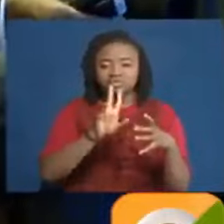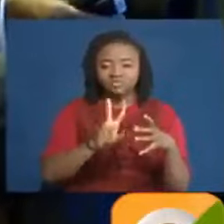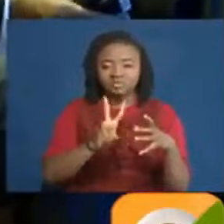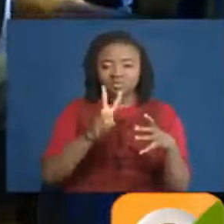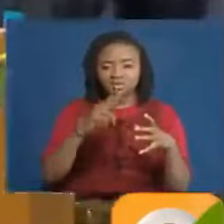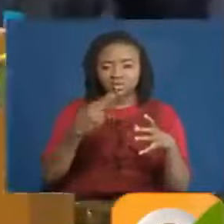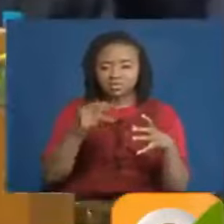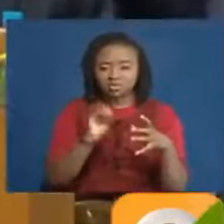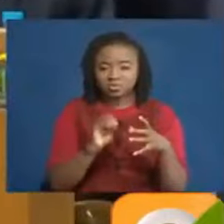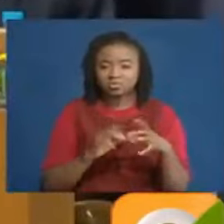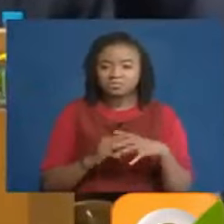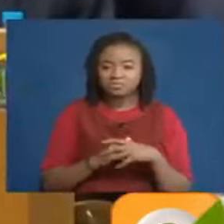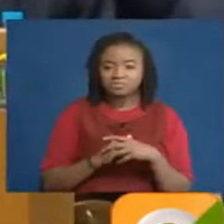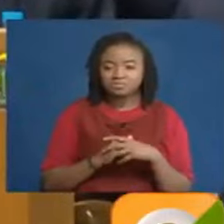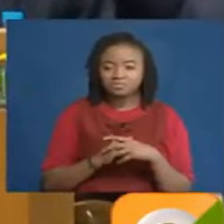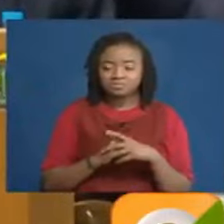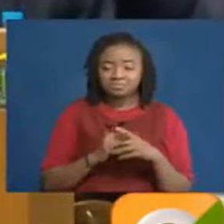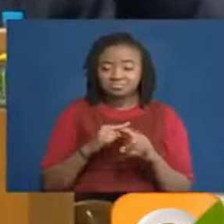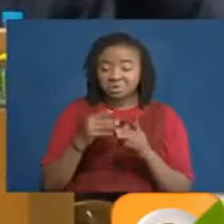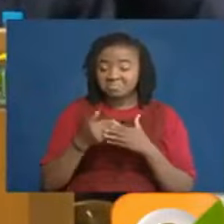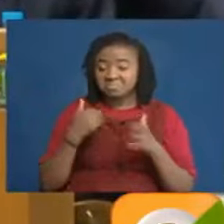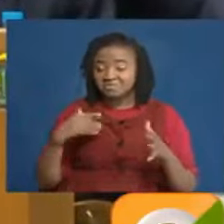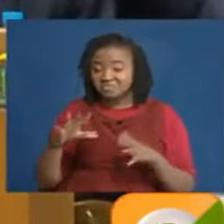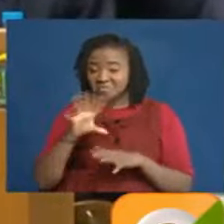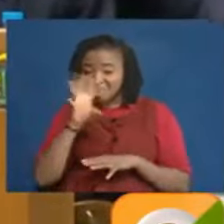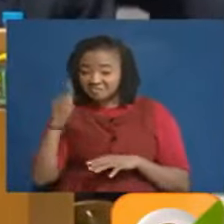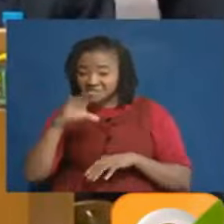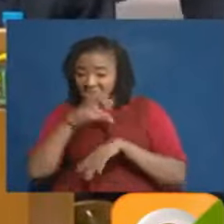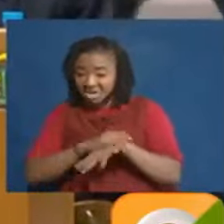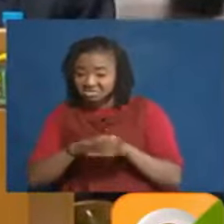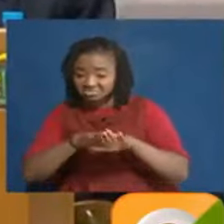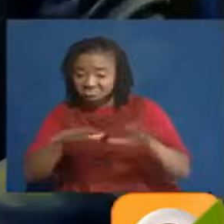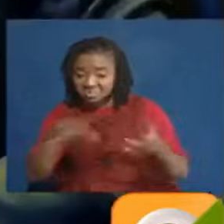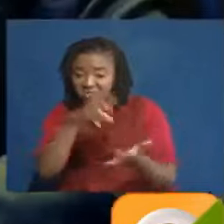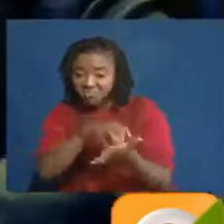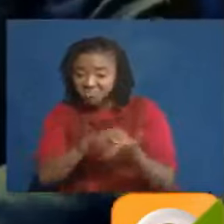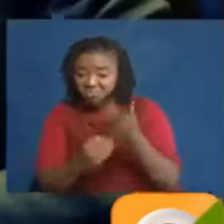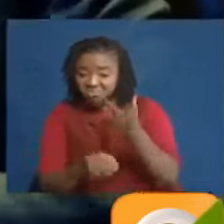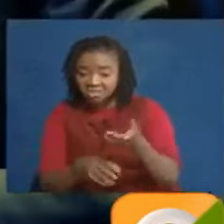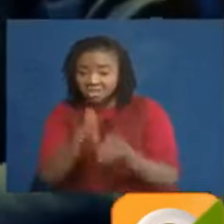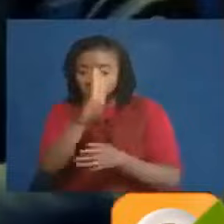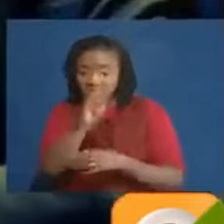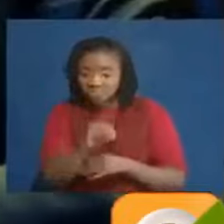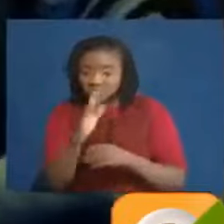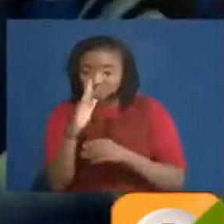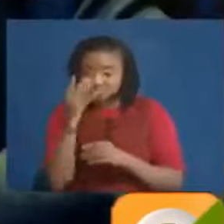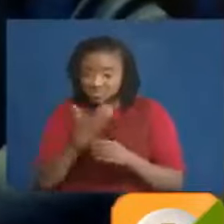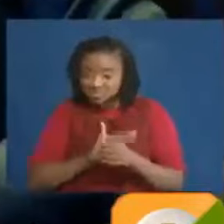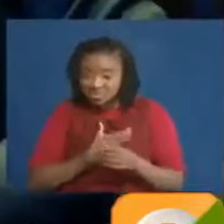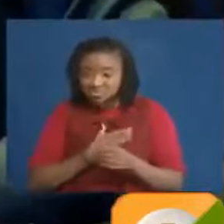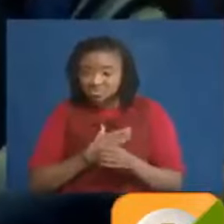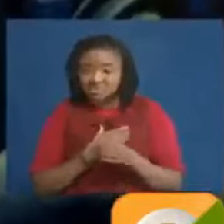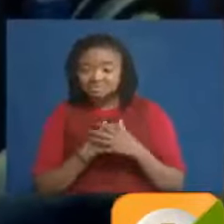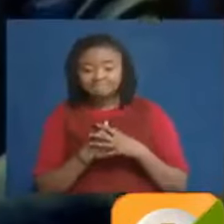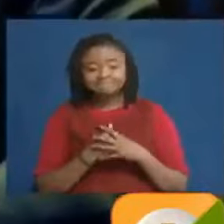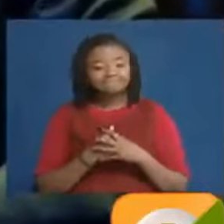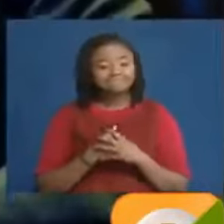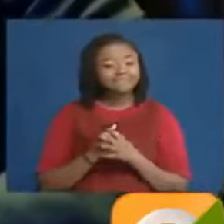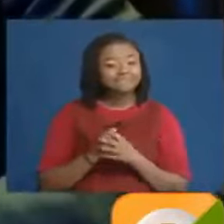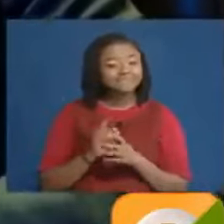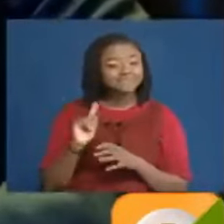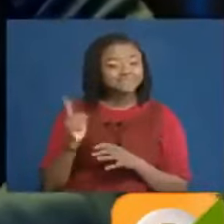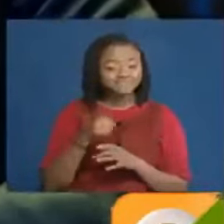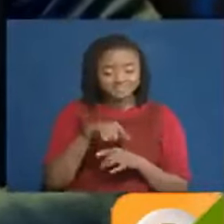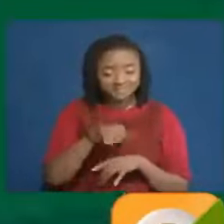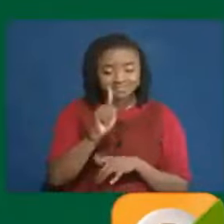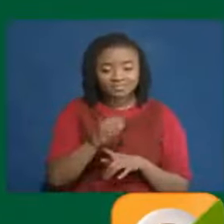can demand a permanent seat on the UN Security Council, let alone two as proposed by the US, it must get its house